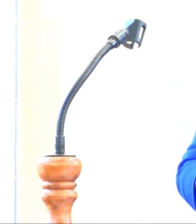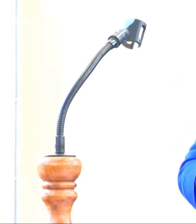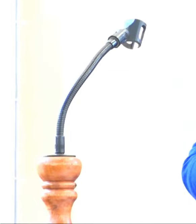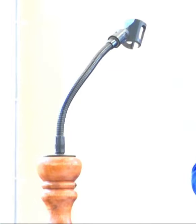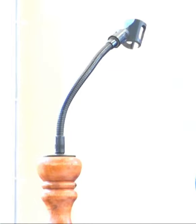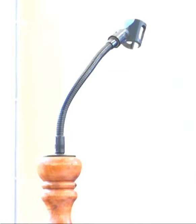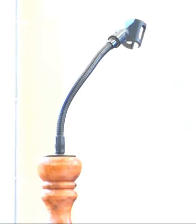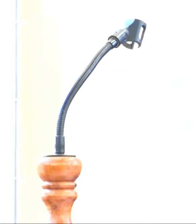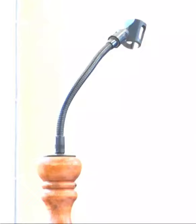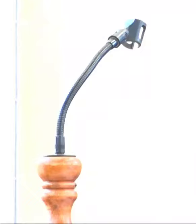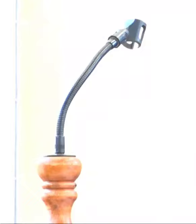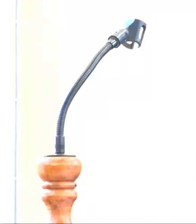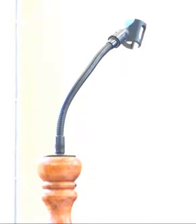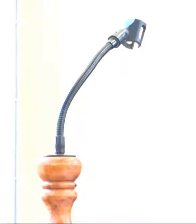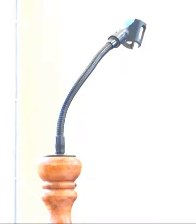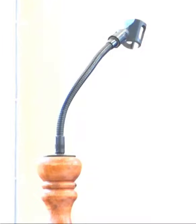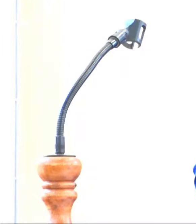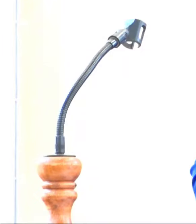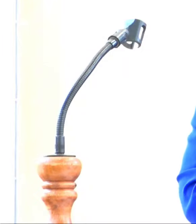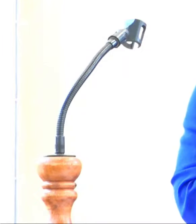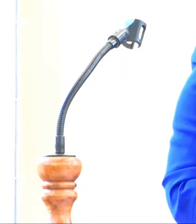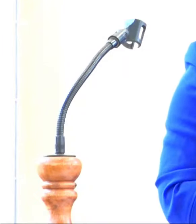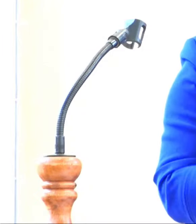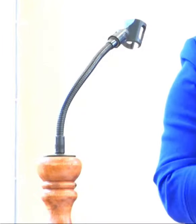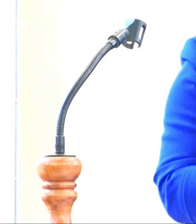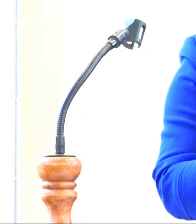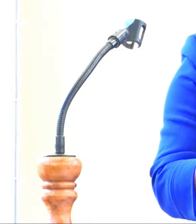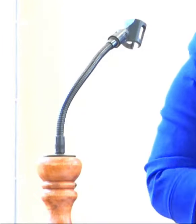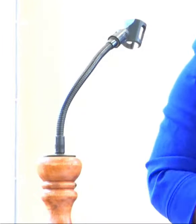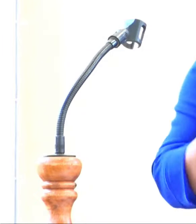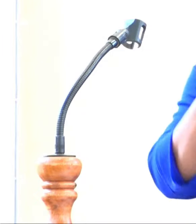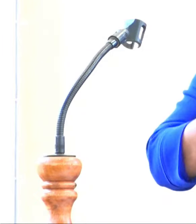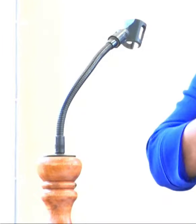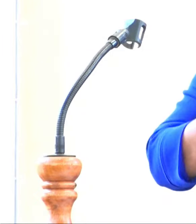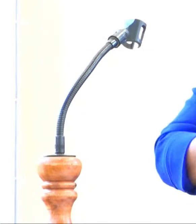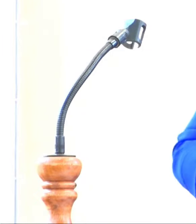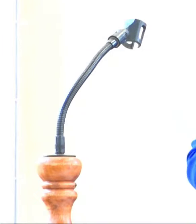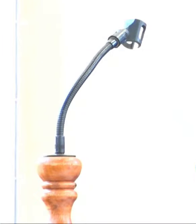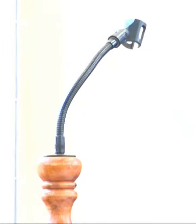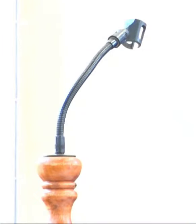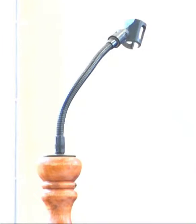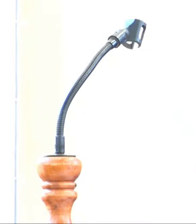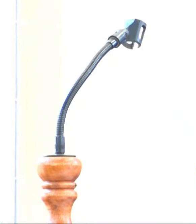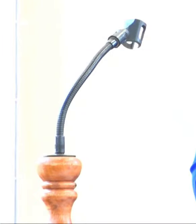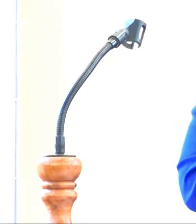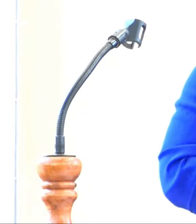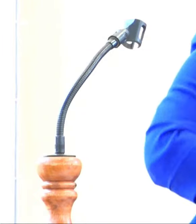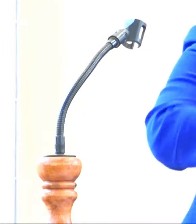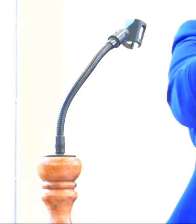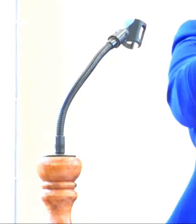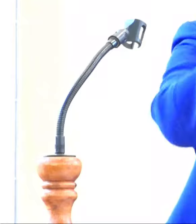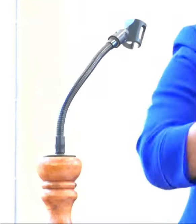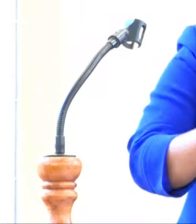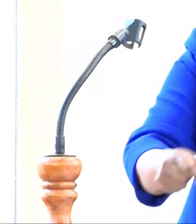Nema nema tinie doraga, Jeso aredheine wakwa. She